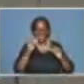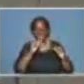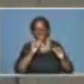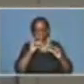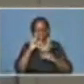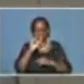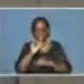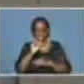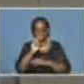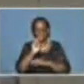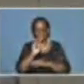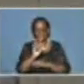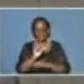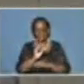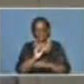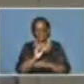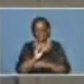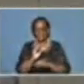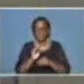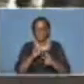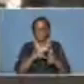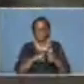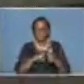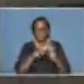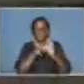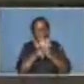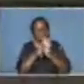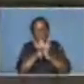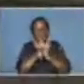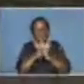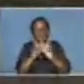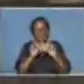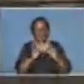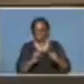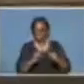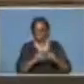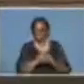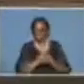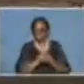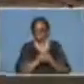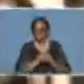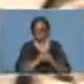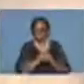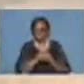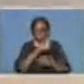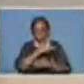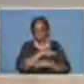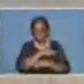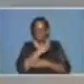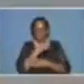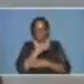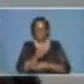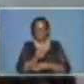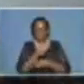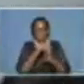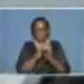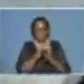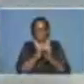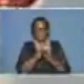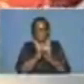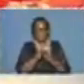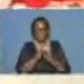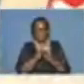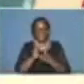almost promise of death on the street. Digging deeper into the national security policy, Monroe emphasized that prevention,